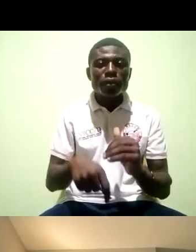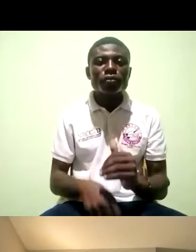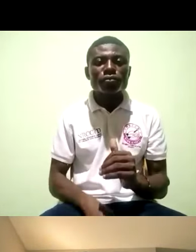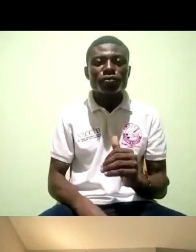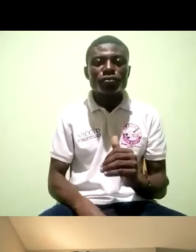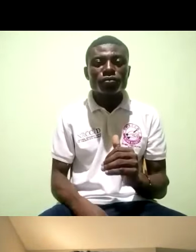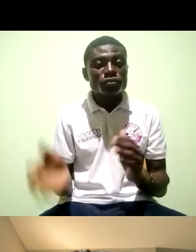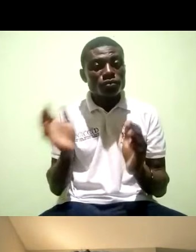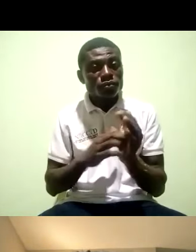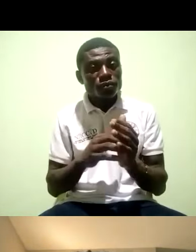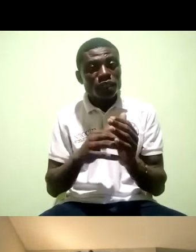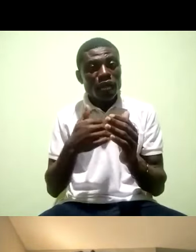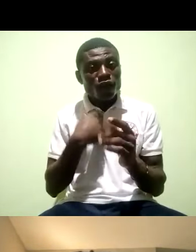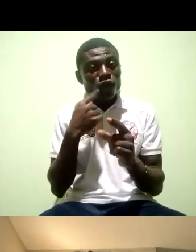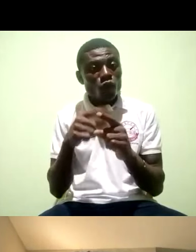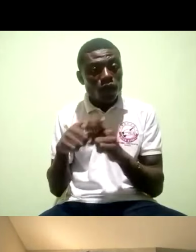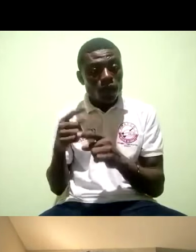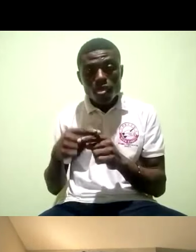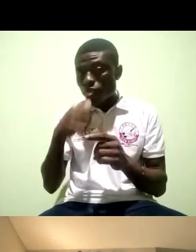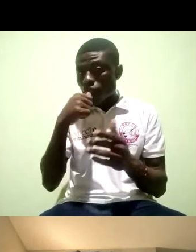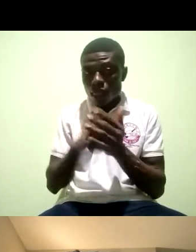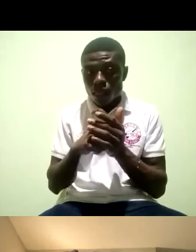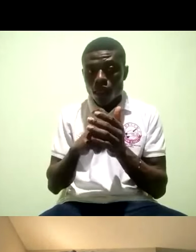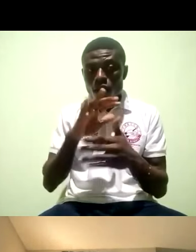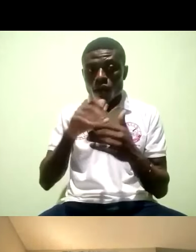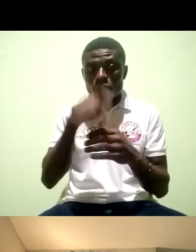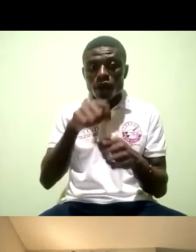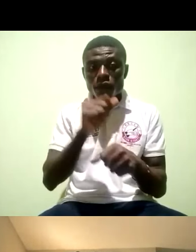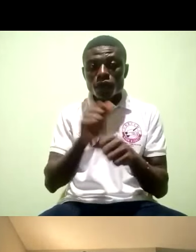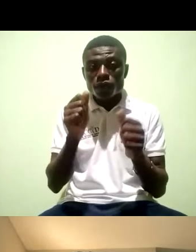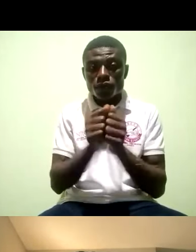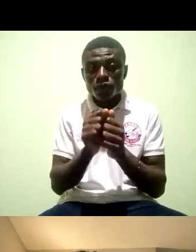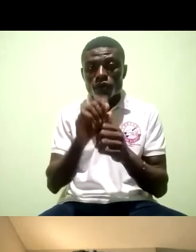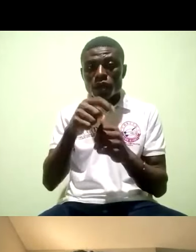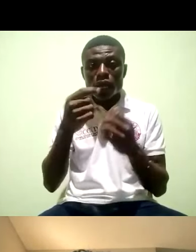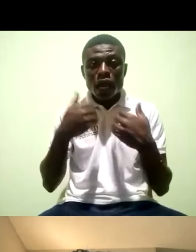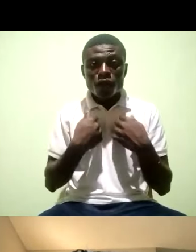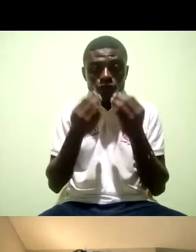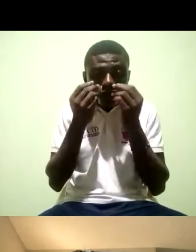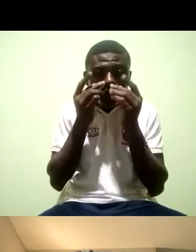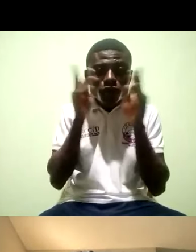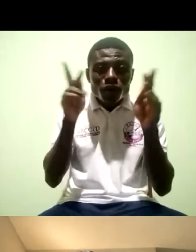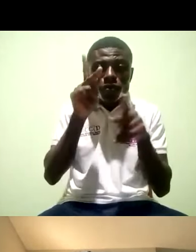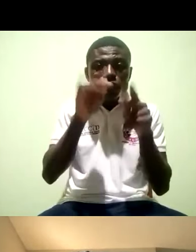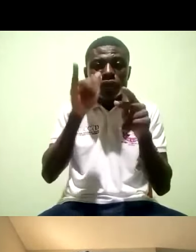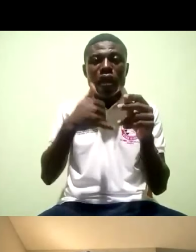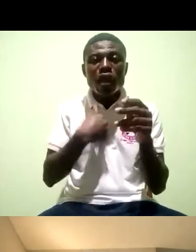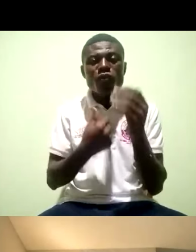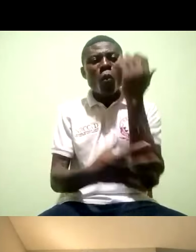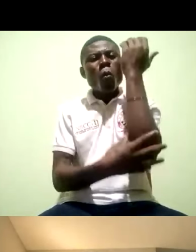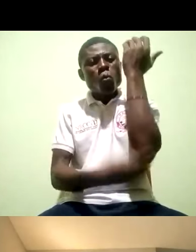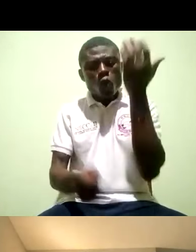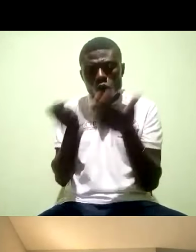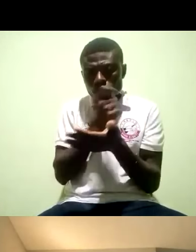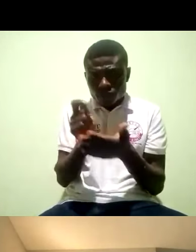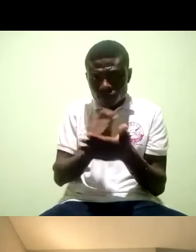Again, omitting words or letters, skipping lines and words, poor spatial awareness, poor handwriting, inaccurate